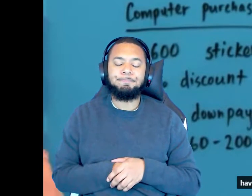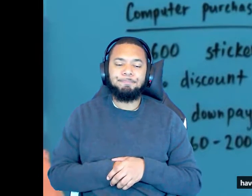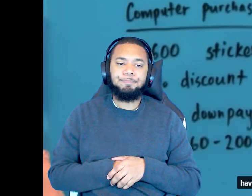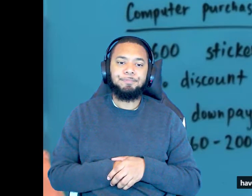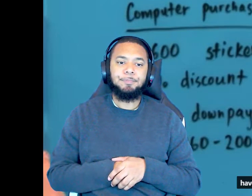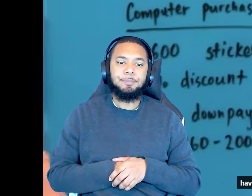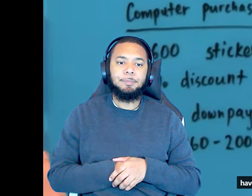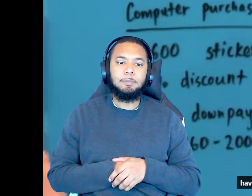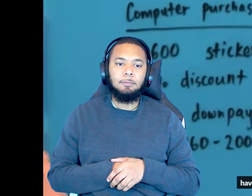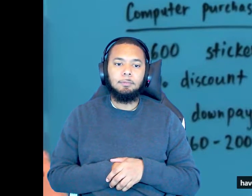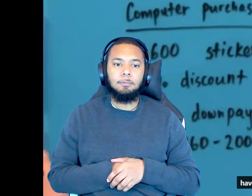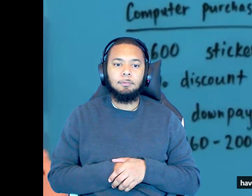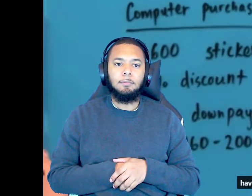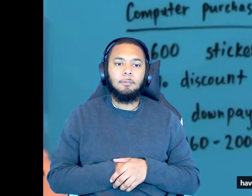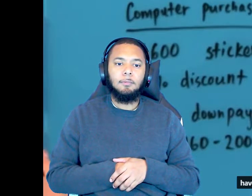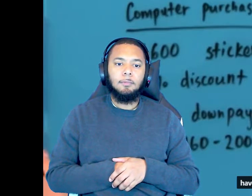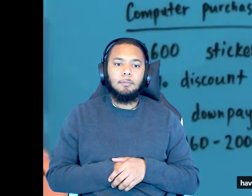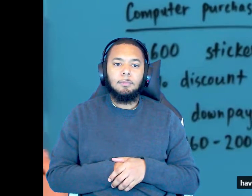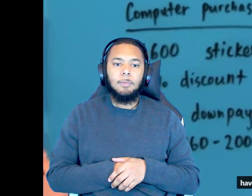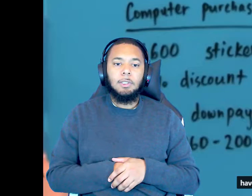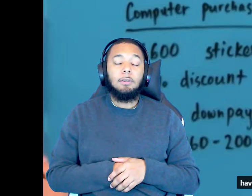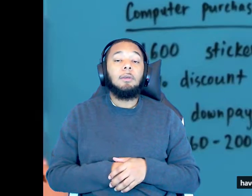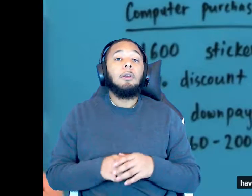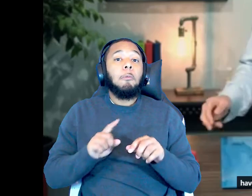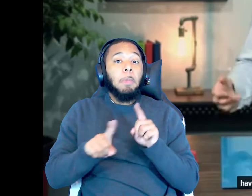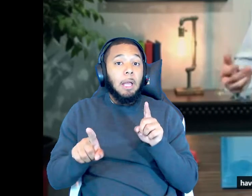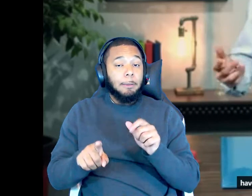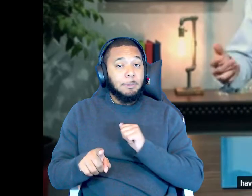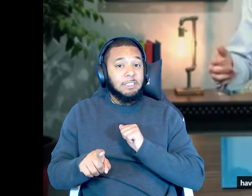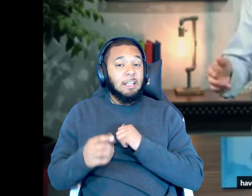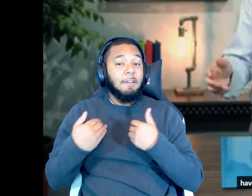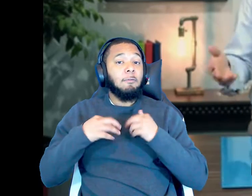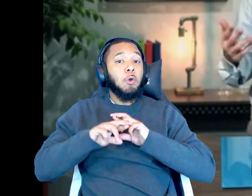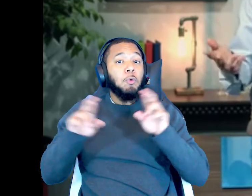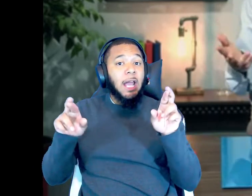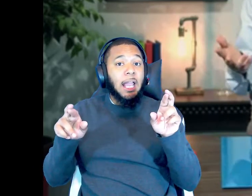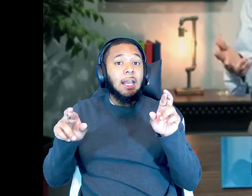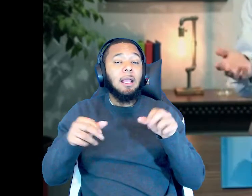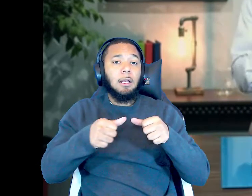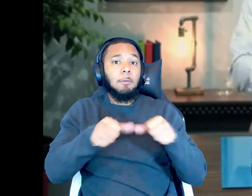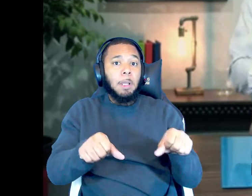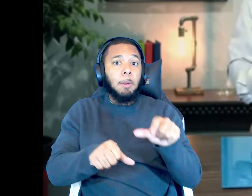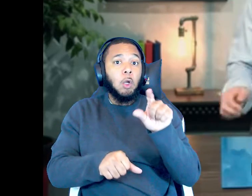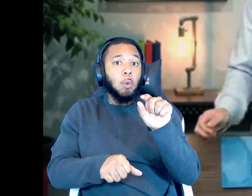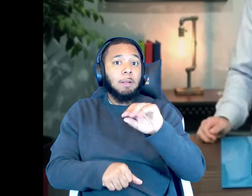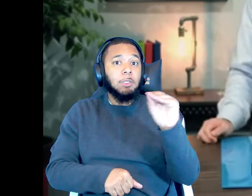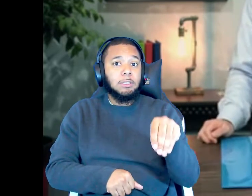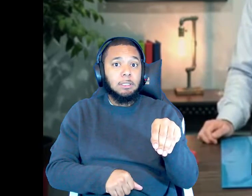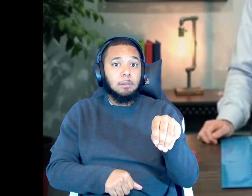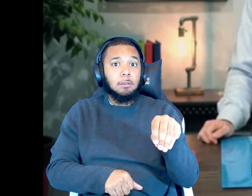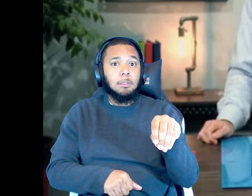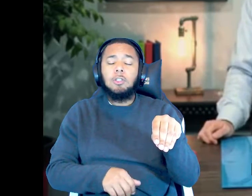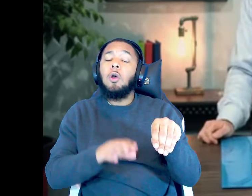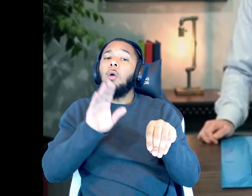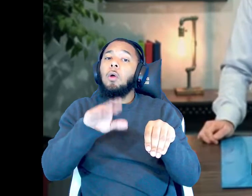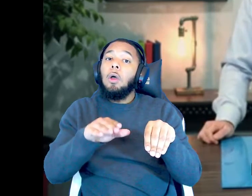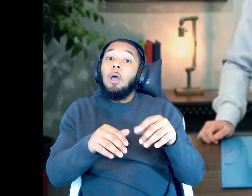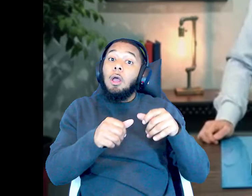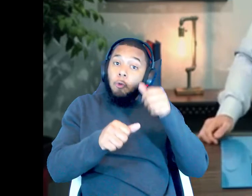Now, I have a 20% down payment. So down payments can be in percentages, and they can also be in dollar amounts.